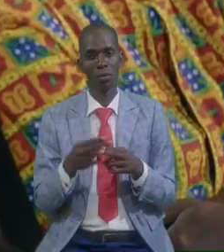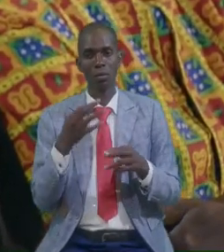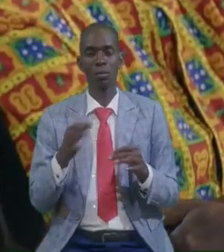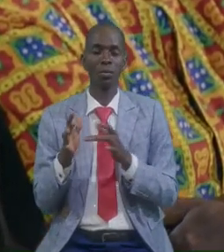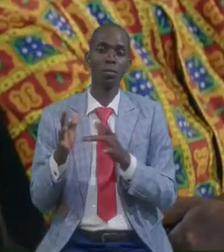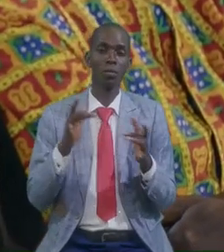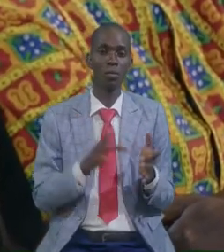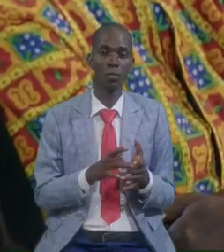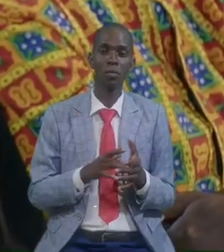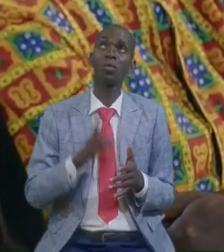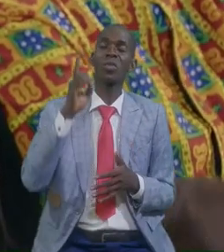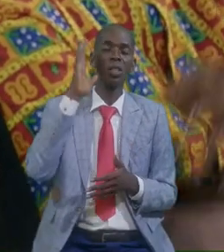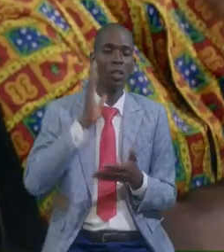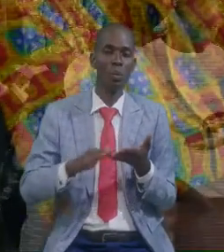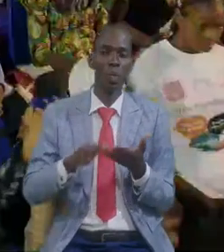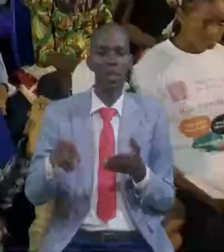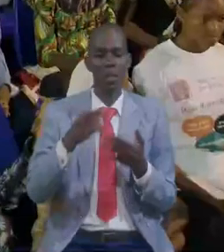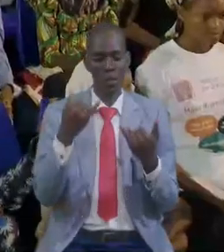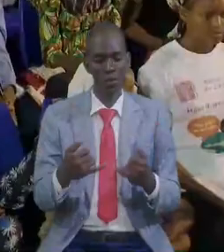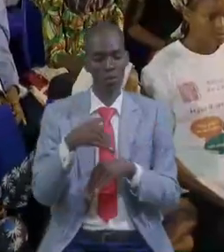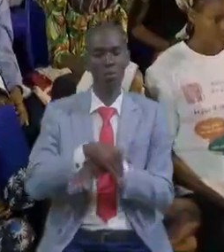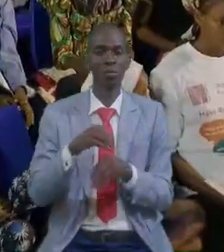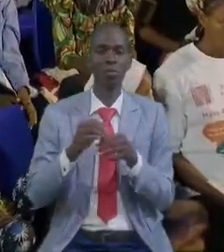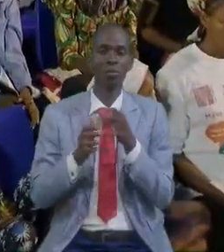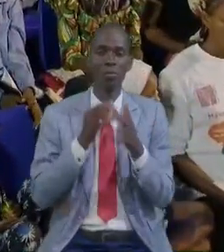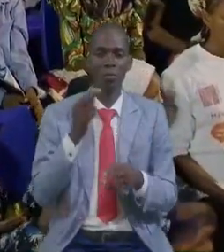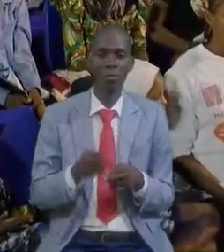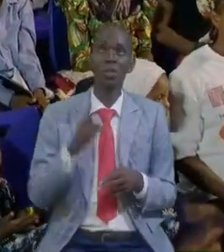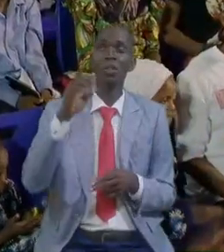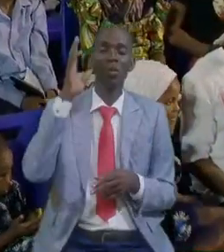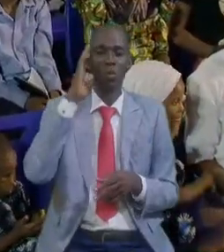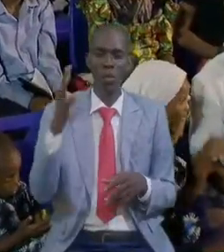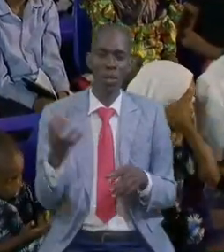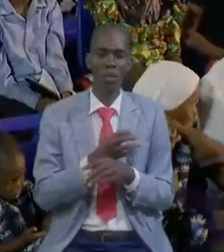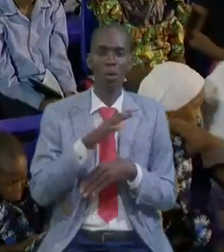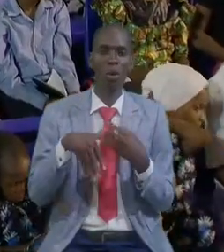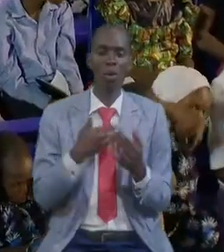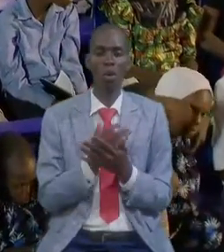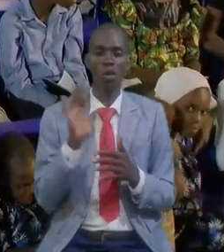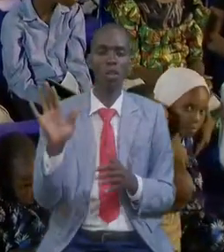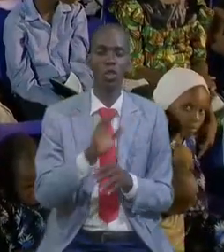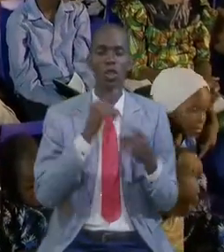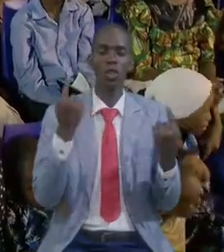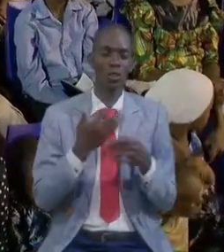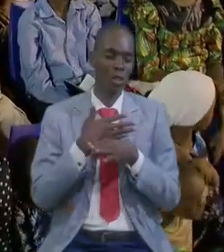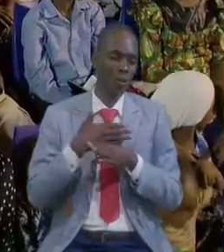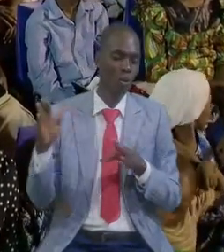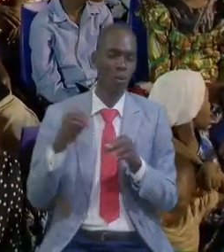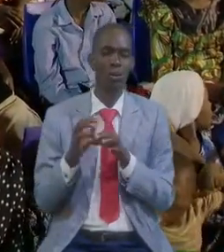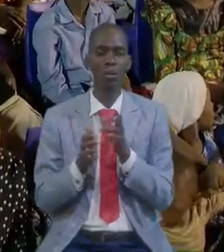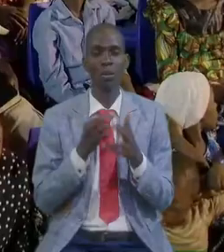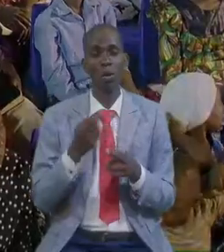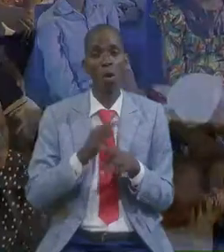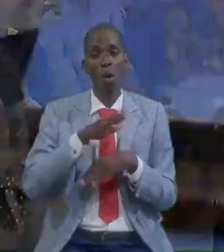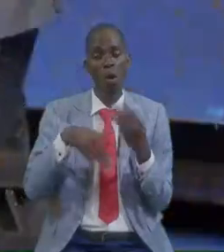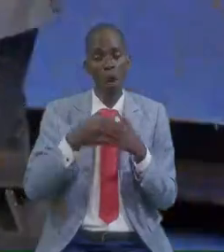he will forgive you tonight. He will take all your sins away, all the remembrance of your sin,